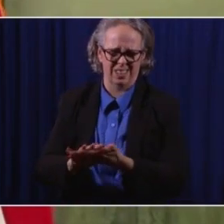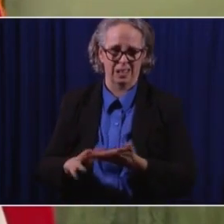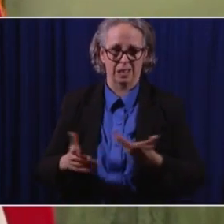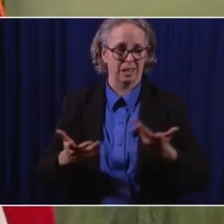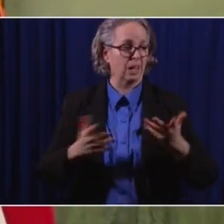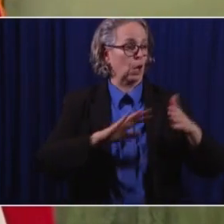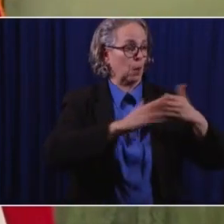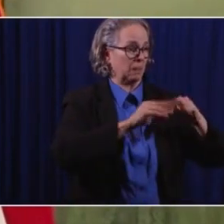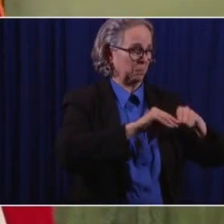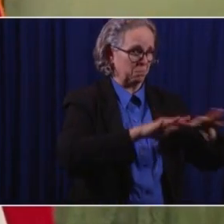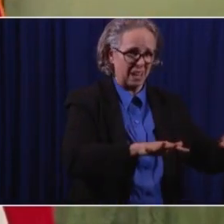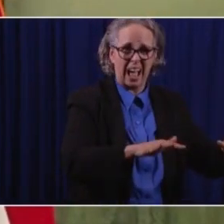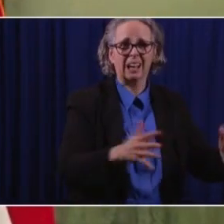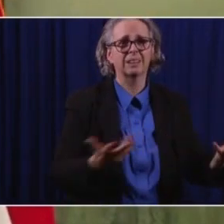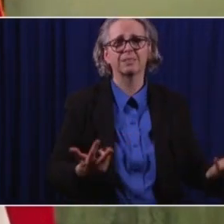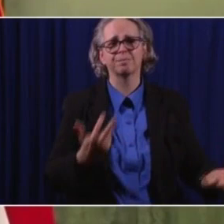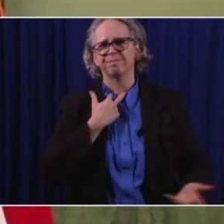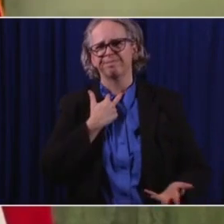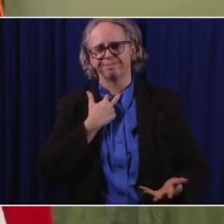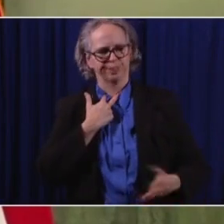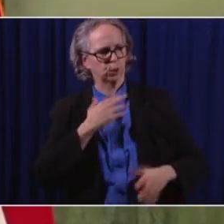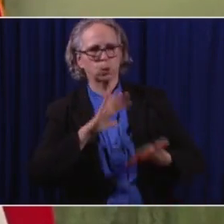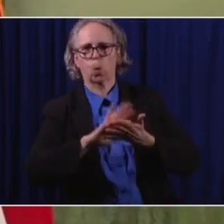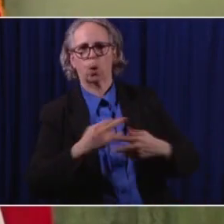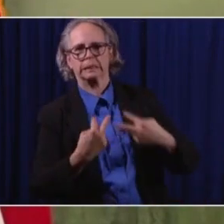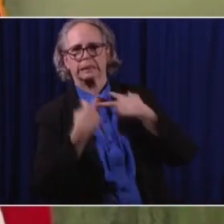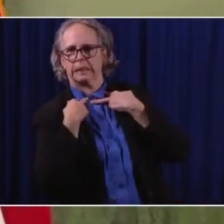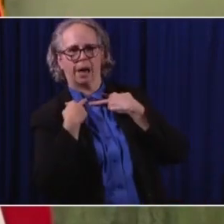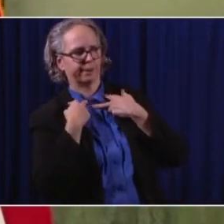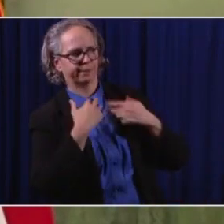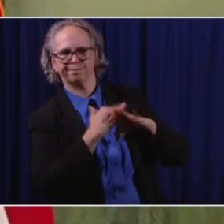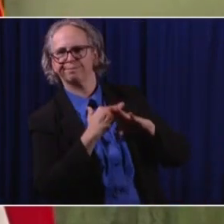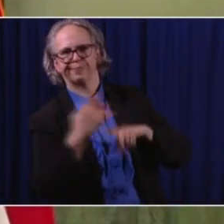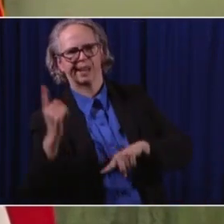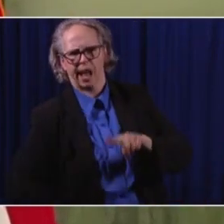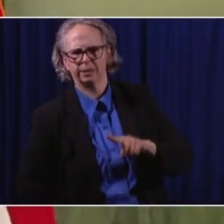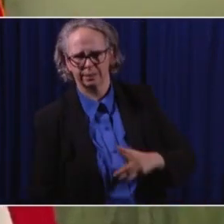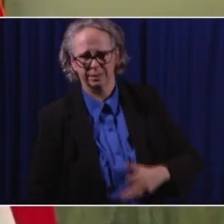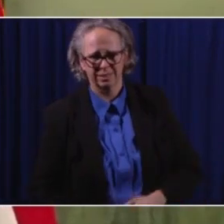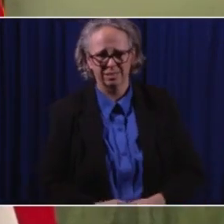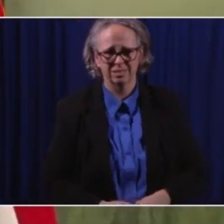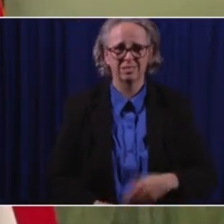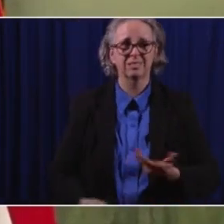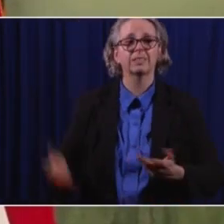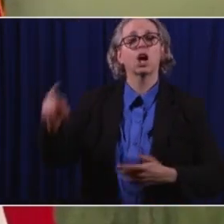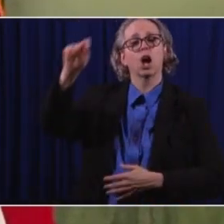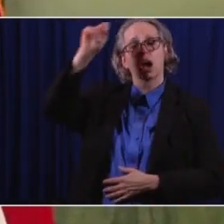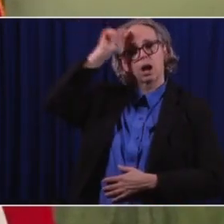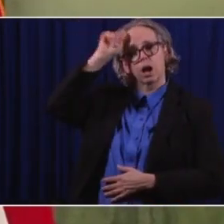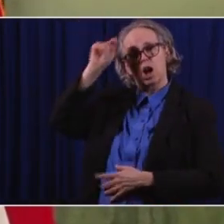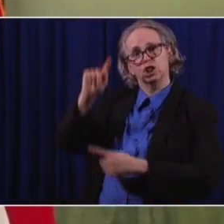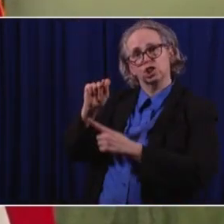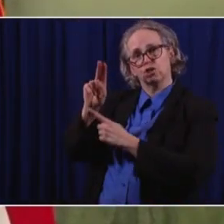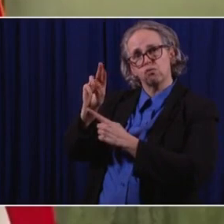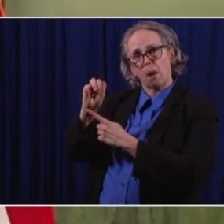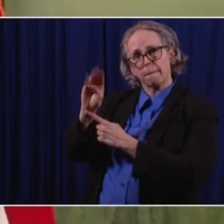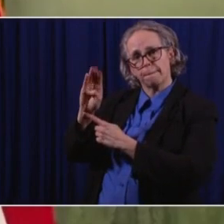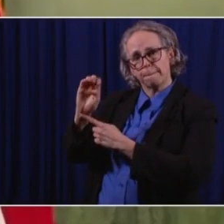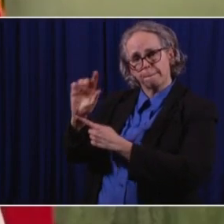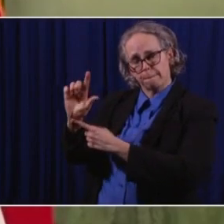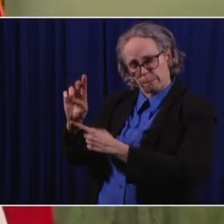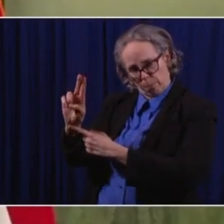out. Also in the Mahoning Valley, staying in the Mahoning Valley, let's go to Trumbull County. Trumbull County increased from yellow to red